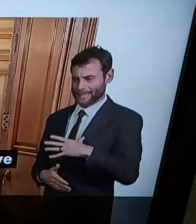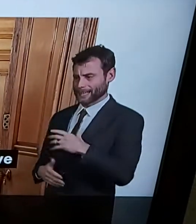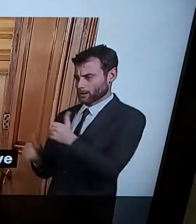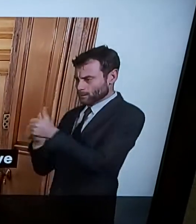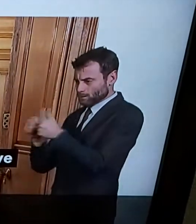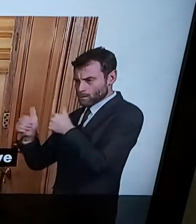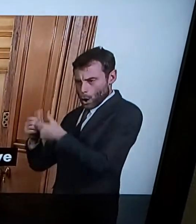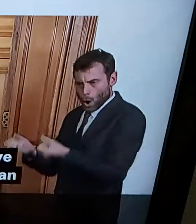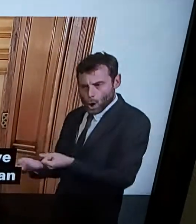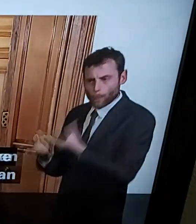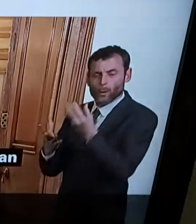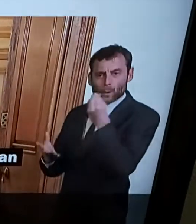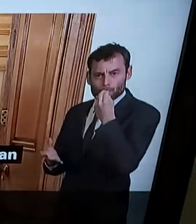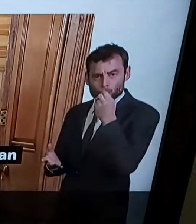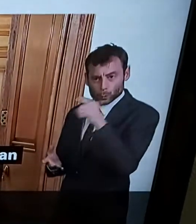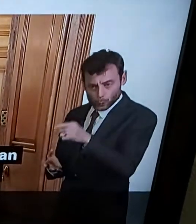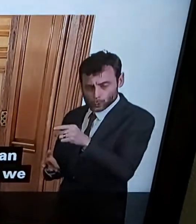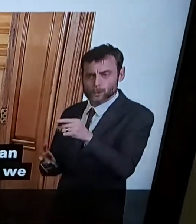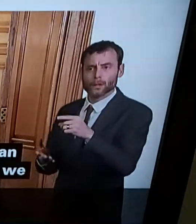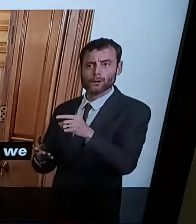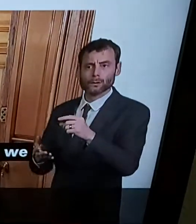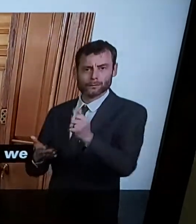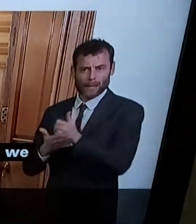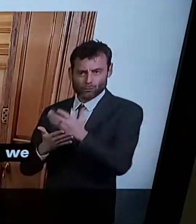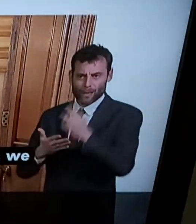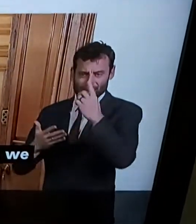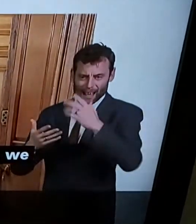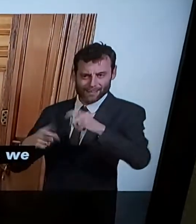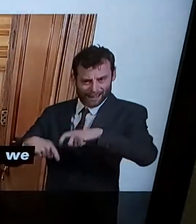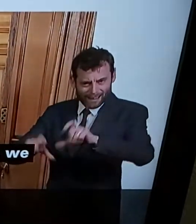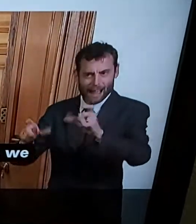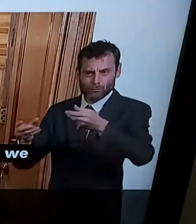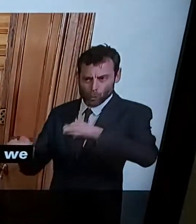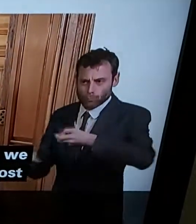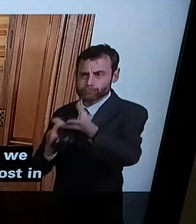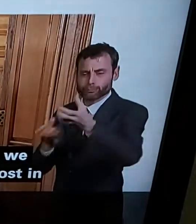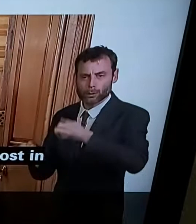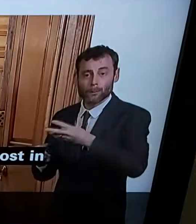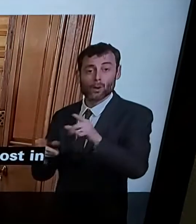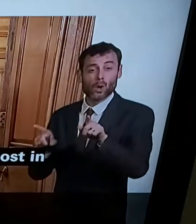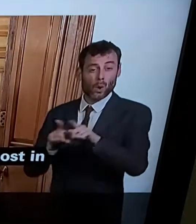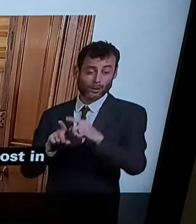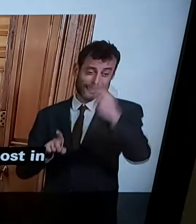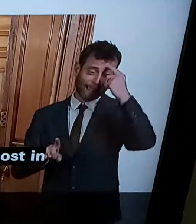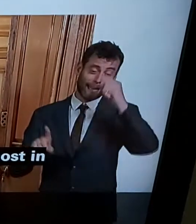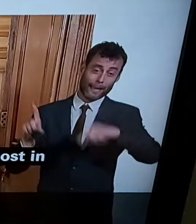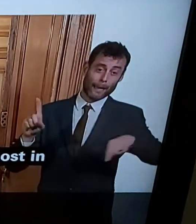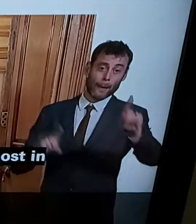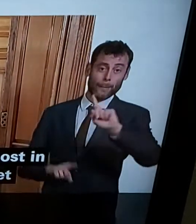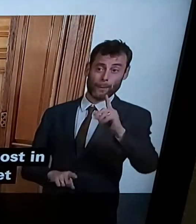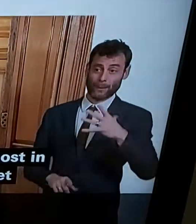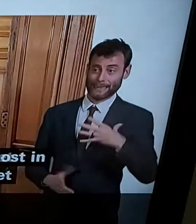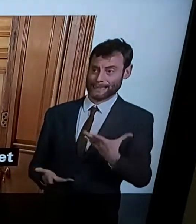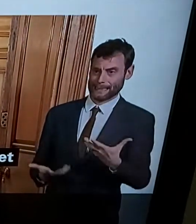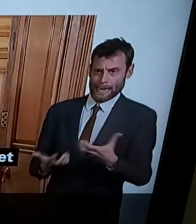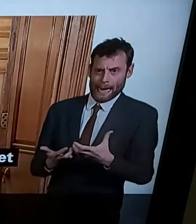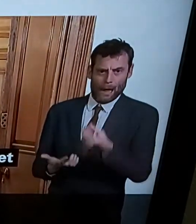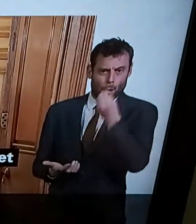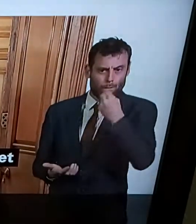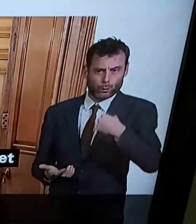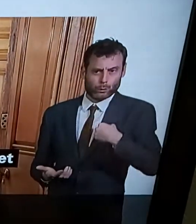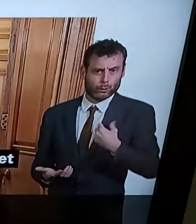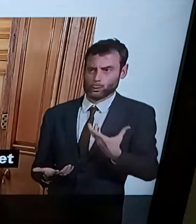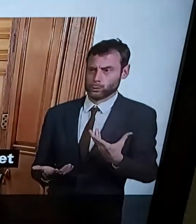chain. We need to make sure that those most in need, those who are self-isolating, get the food and the other support that they need. That's why